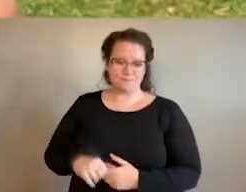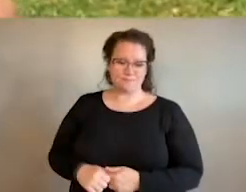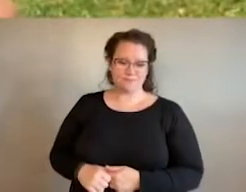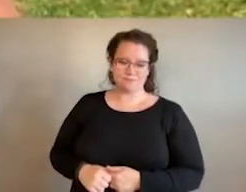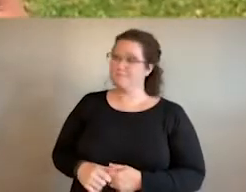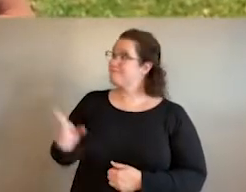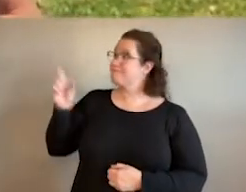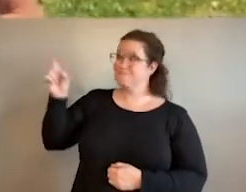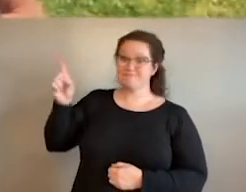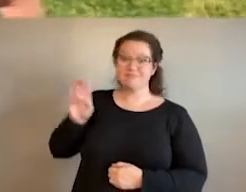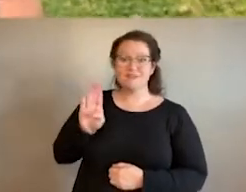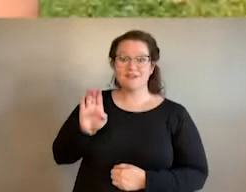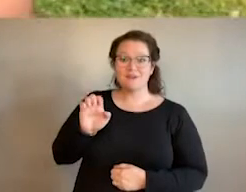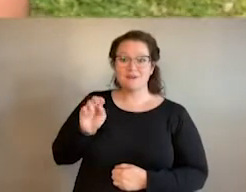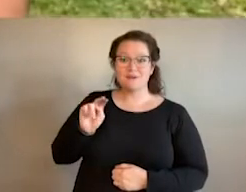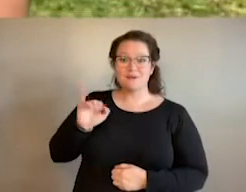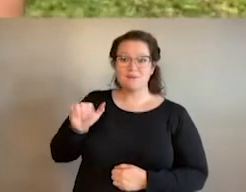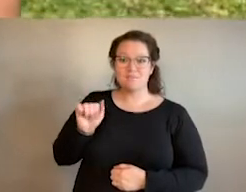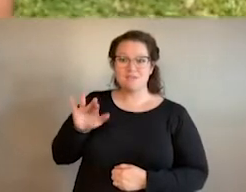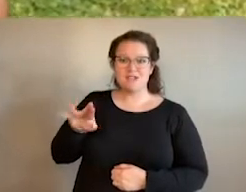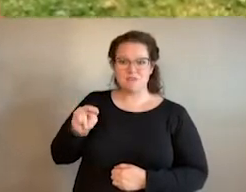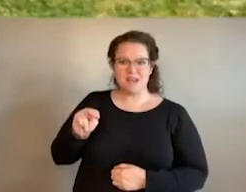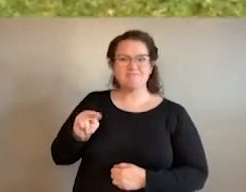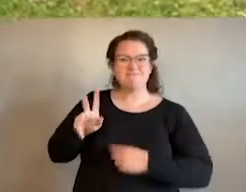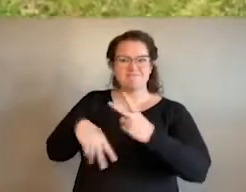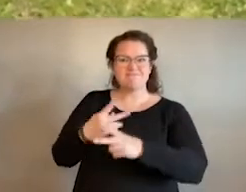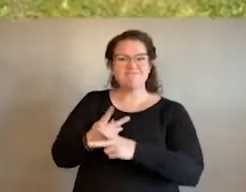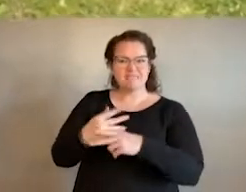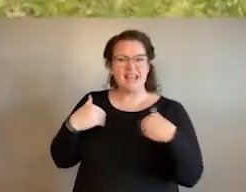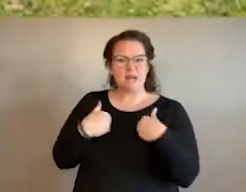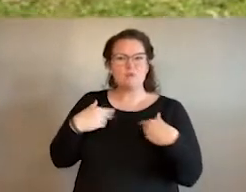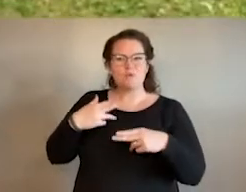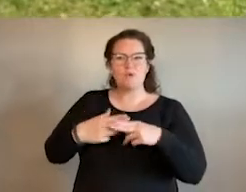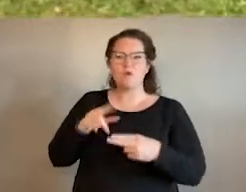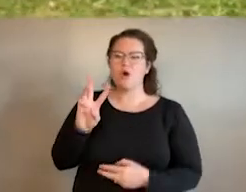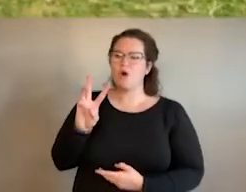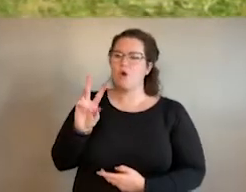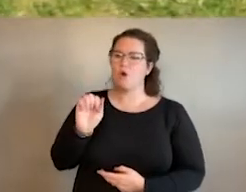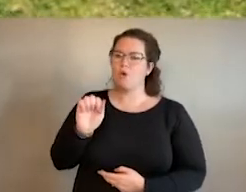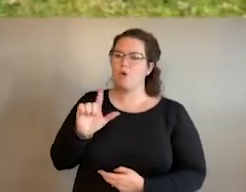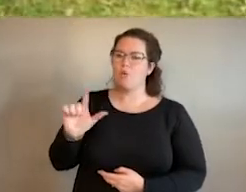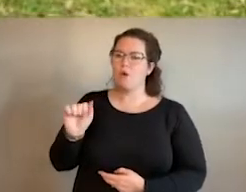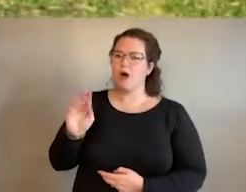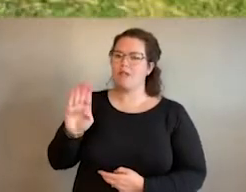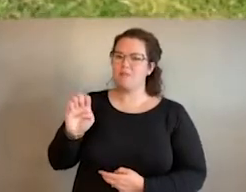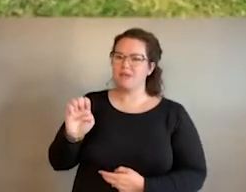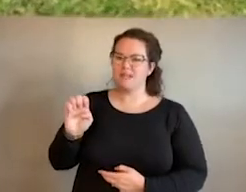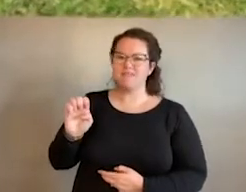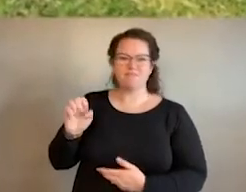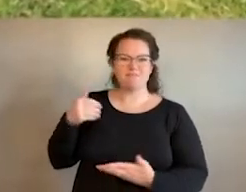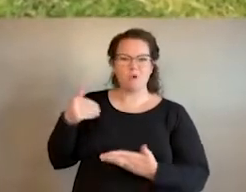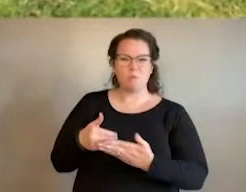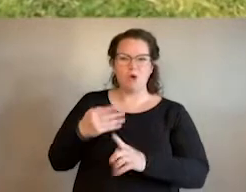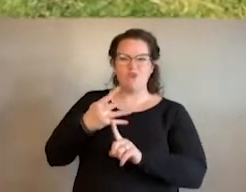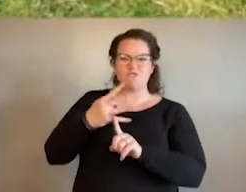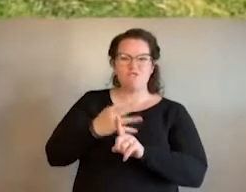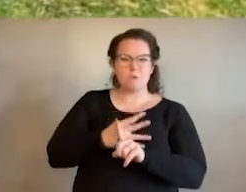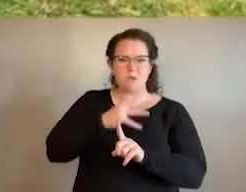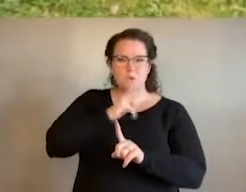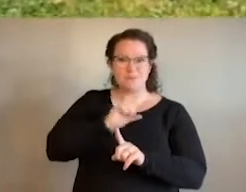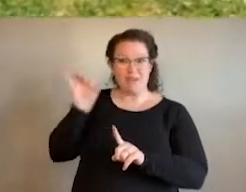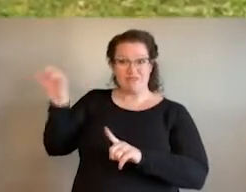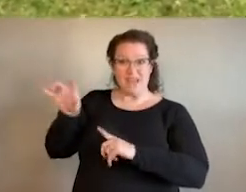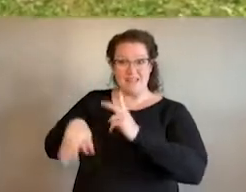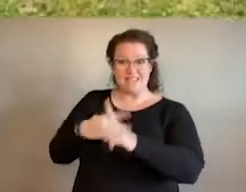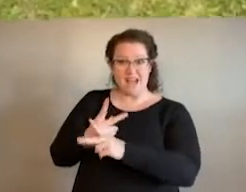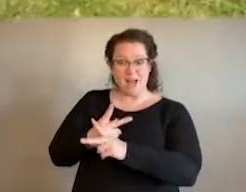This is Benjamin. He's a Bennett Wallaby. He's about almost 4 months old. Okay. The Bennett Wallabies are much smaller